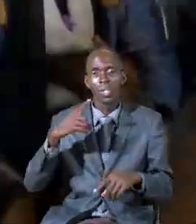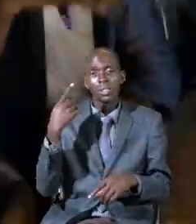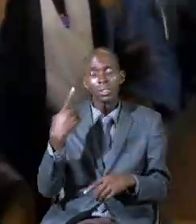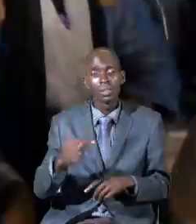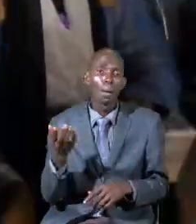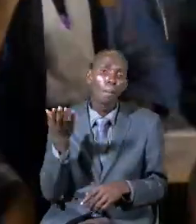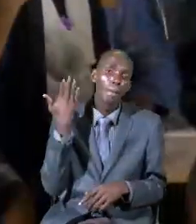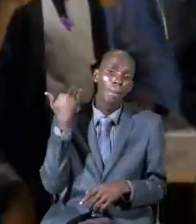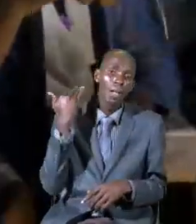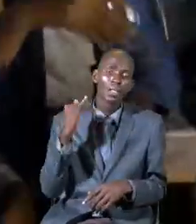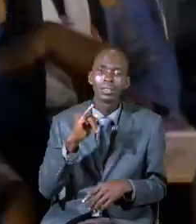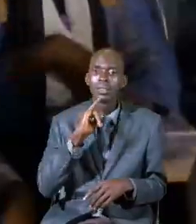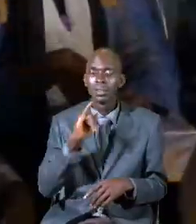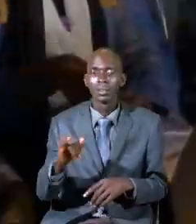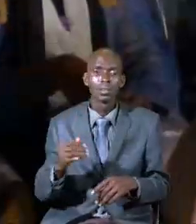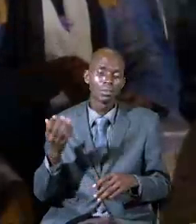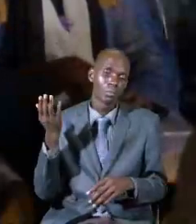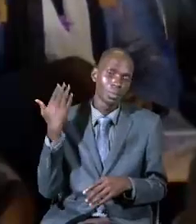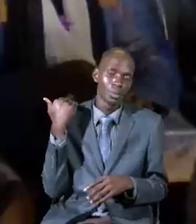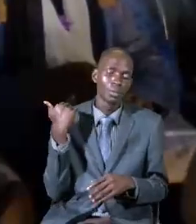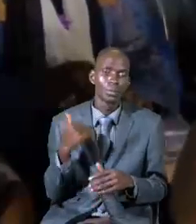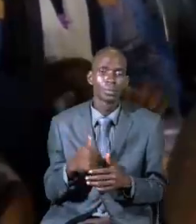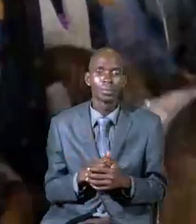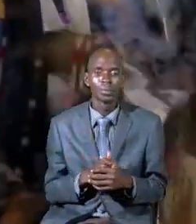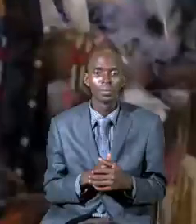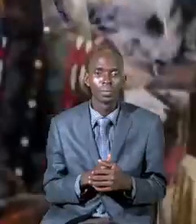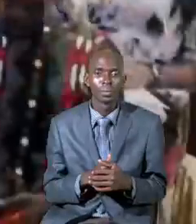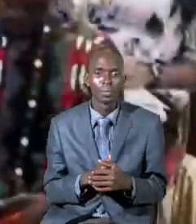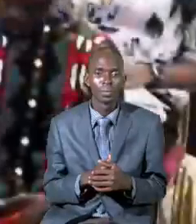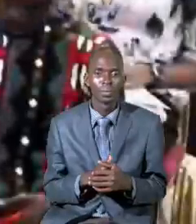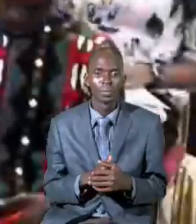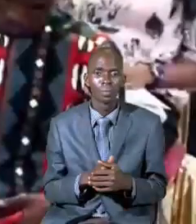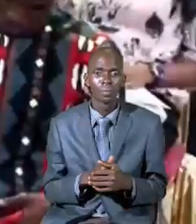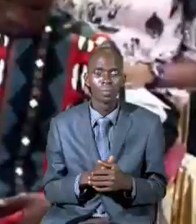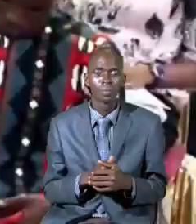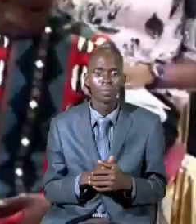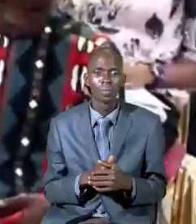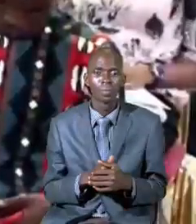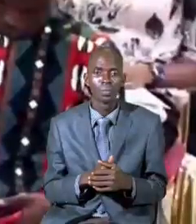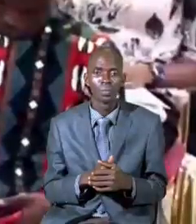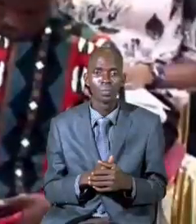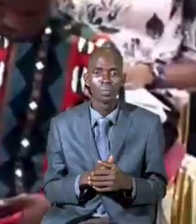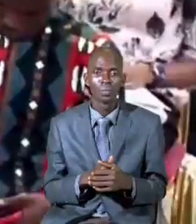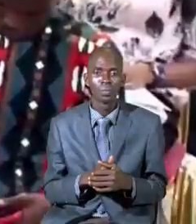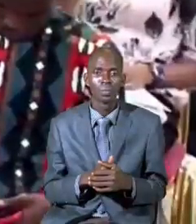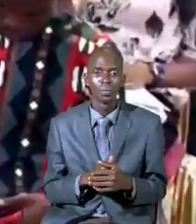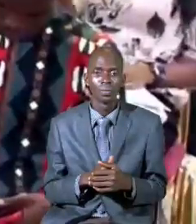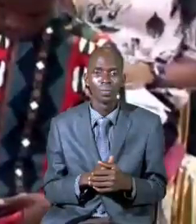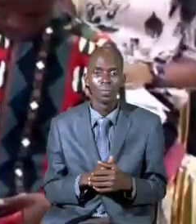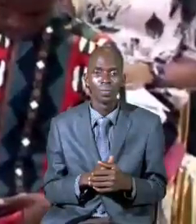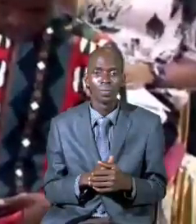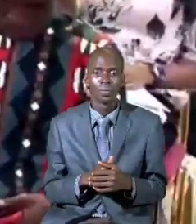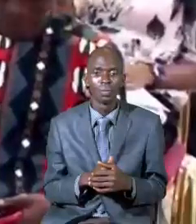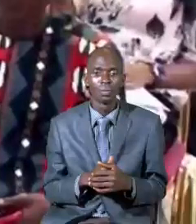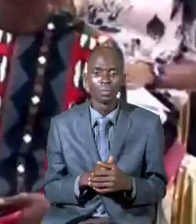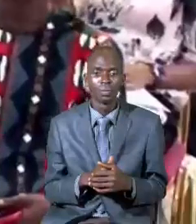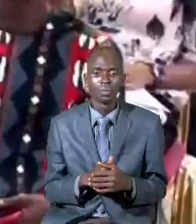gone. The present is going to be transformed. The future will